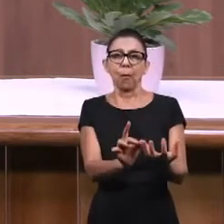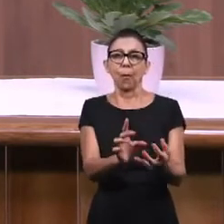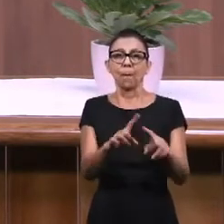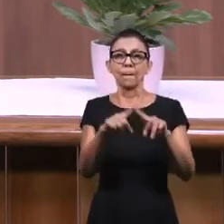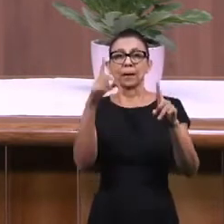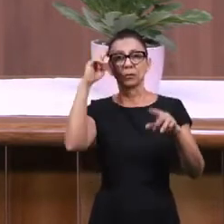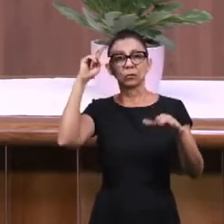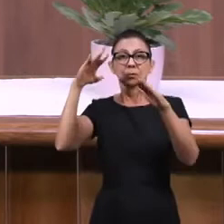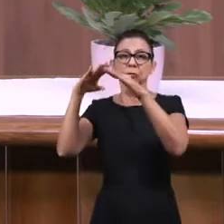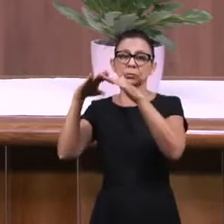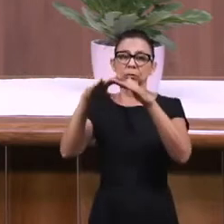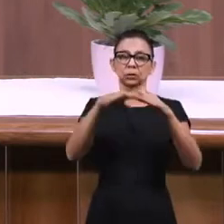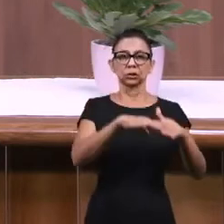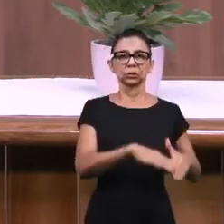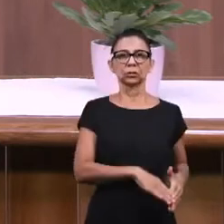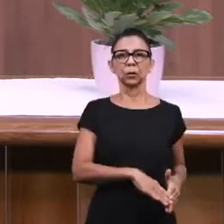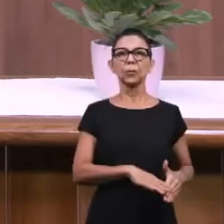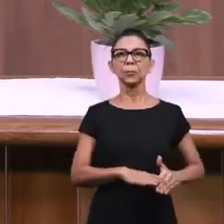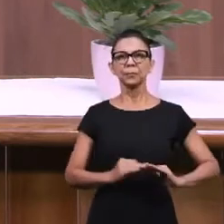praying. And